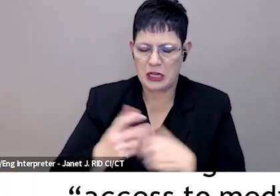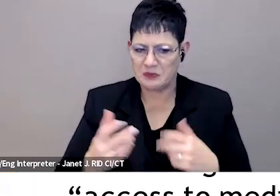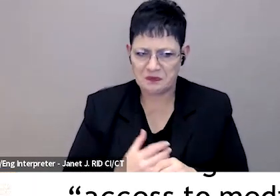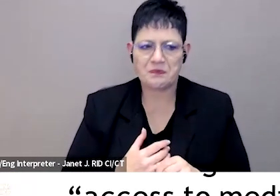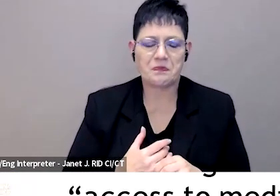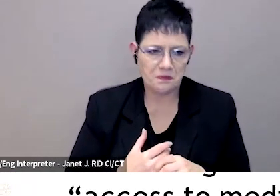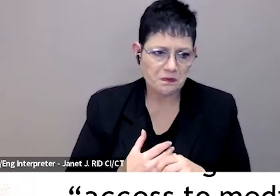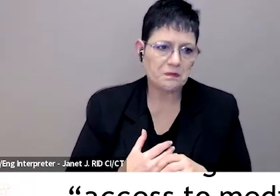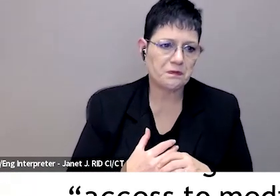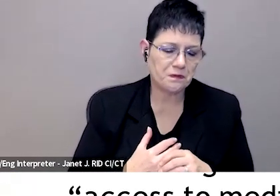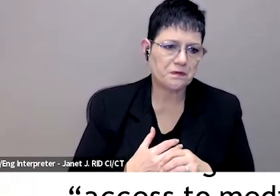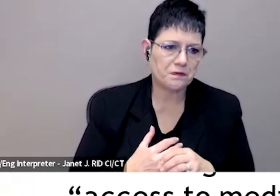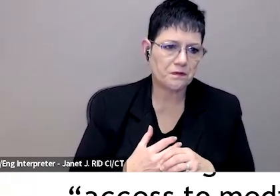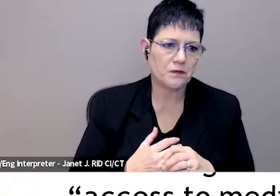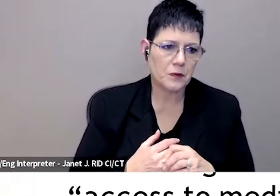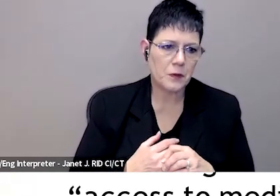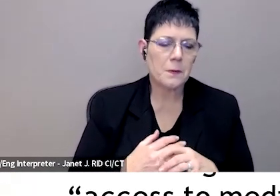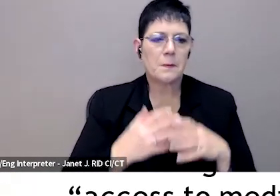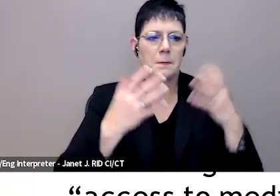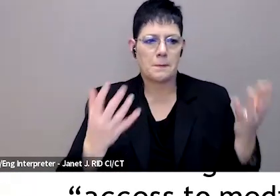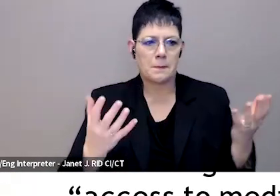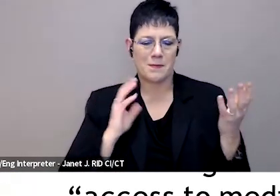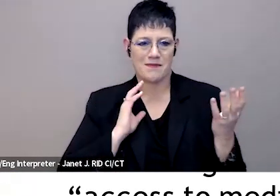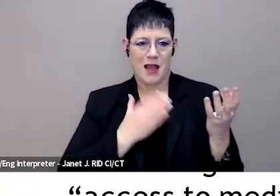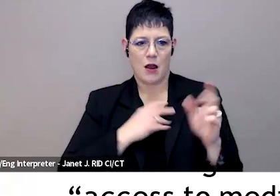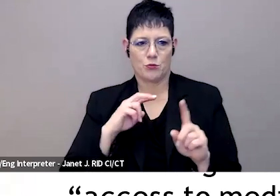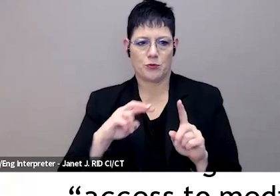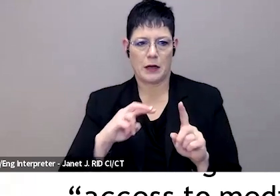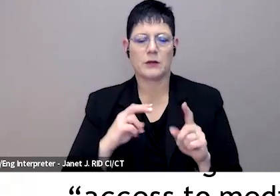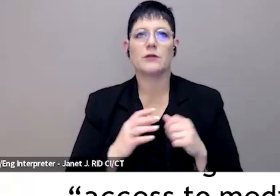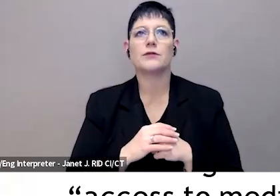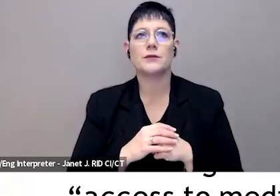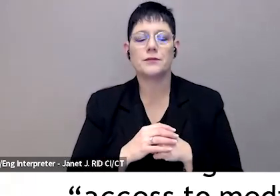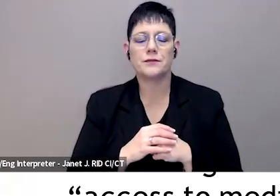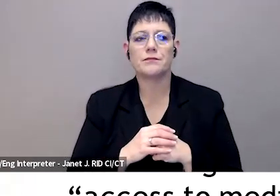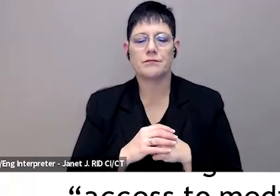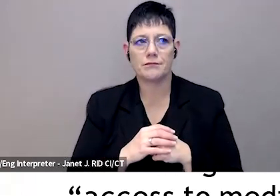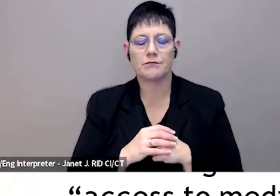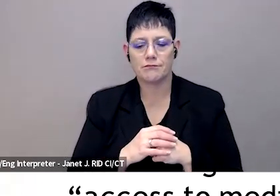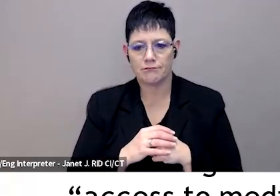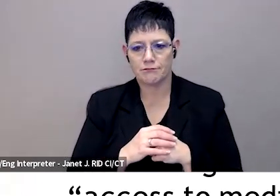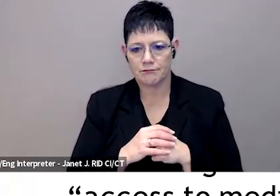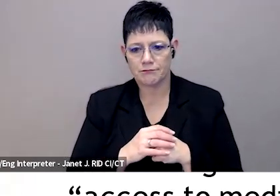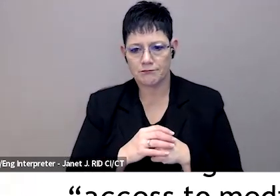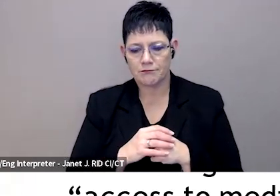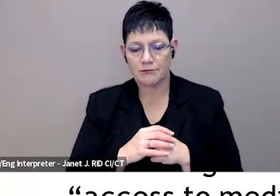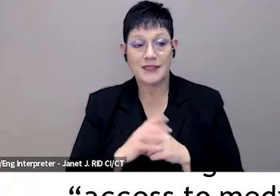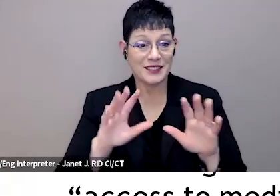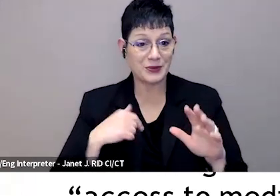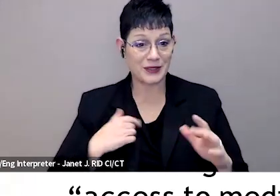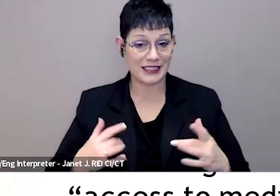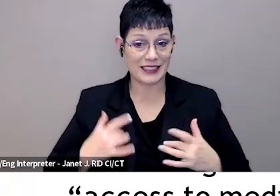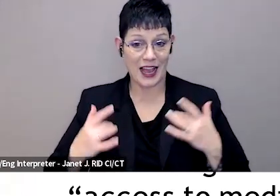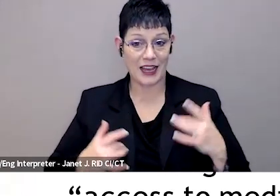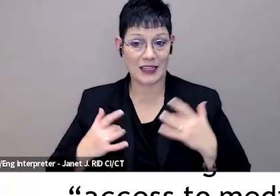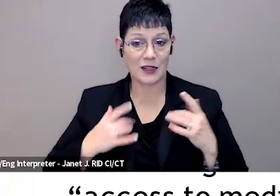slide. So for us, we were very excited, and I think